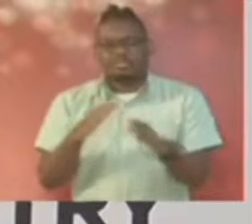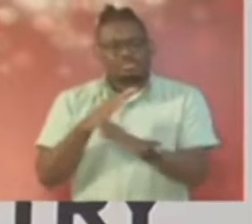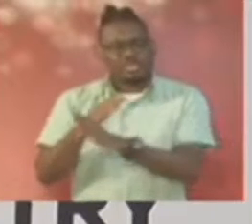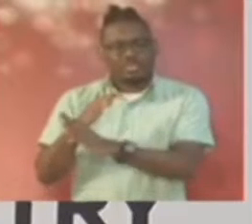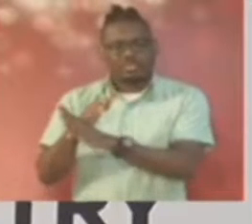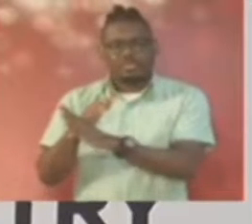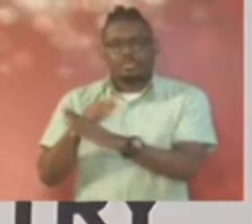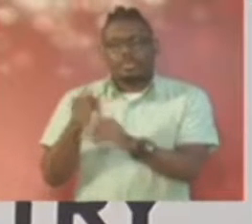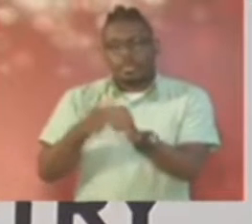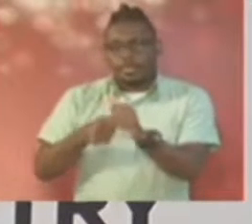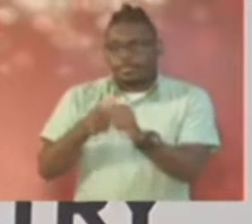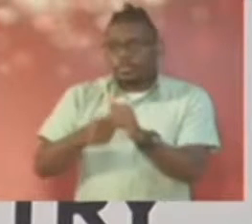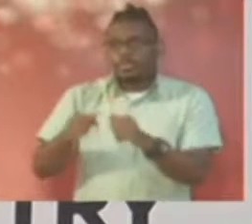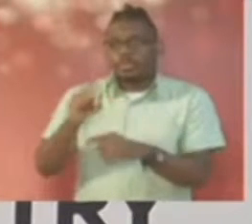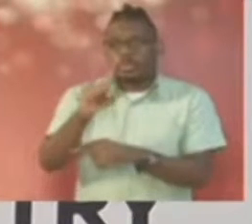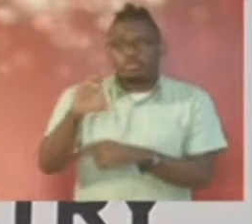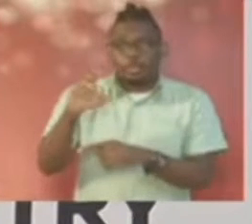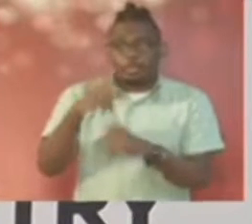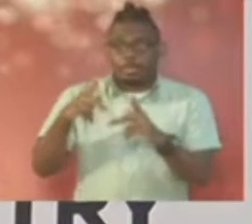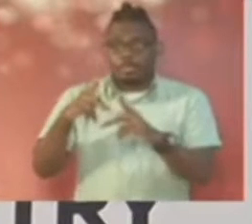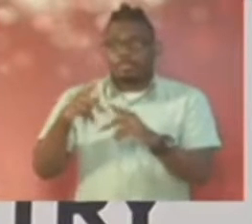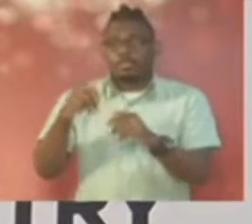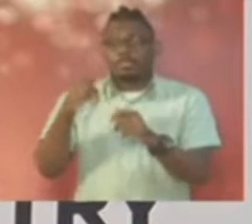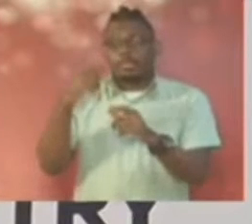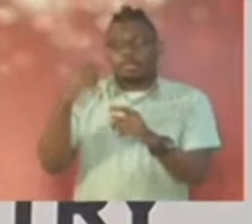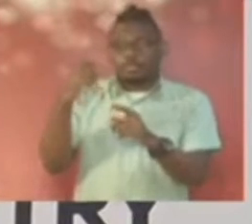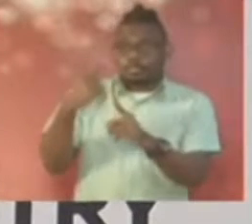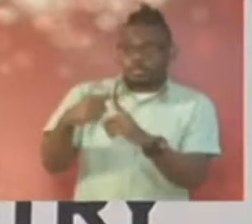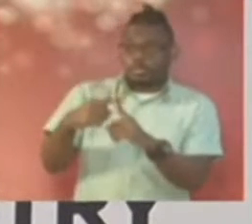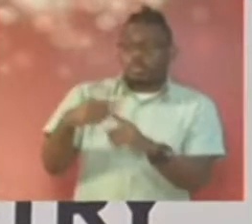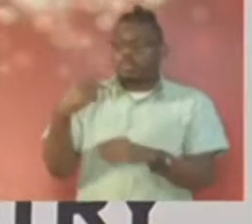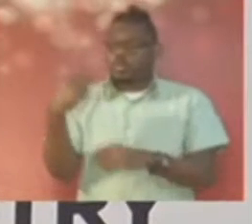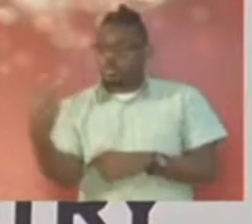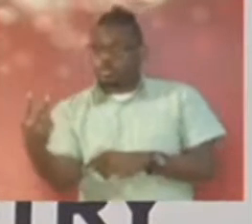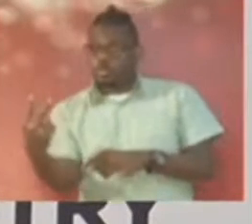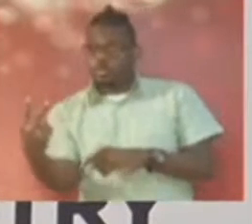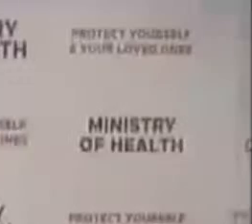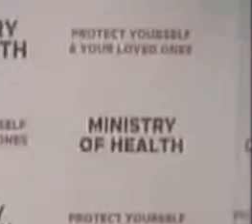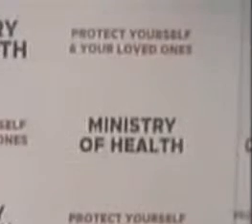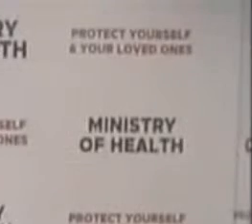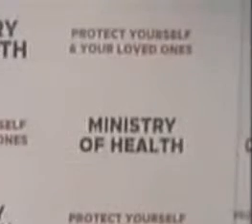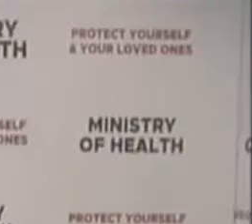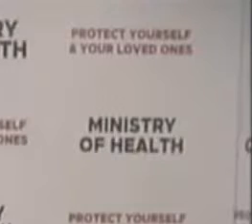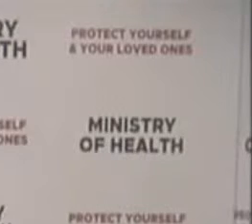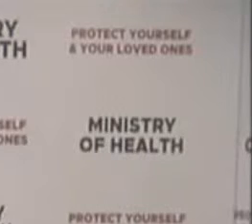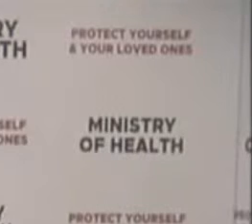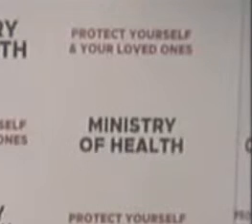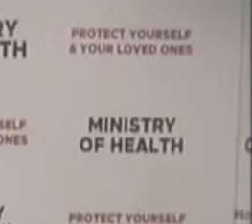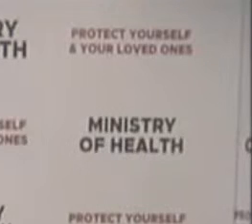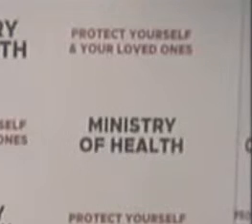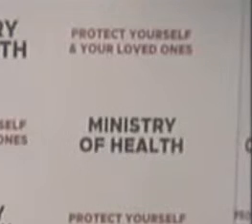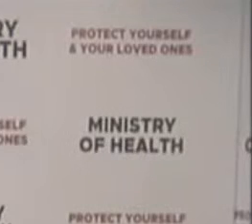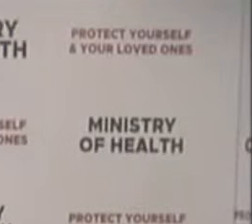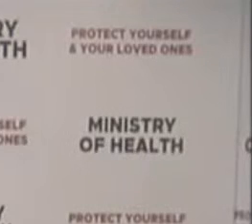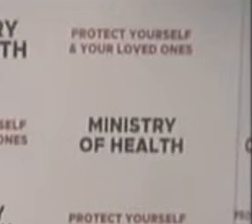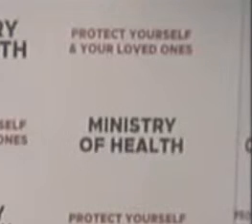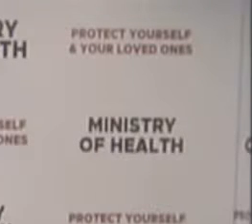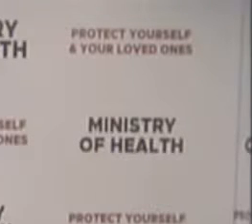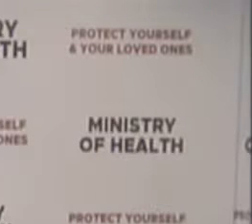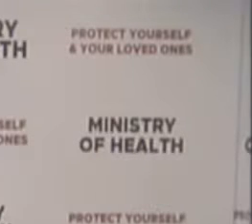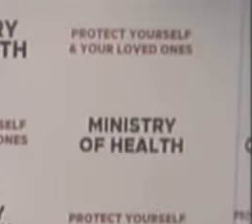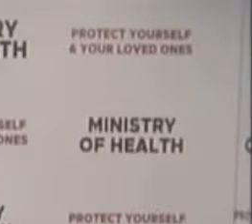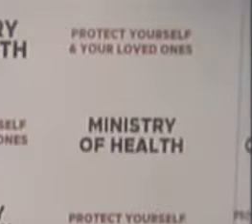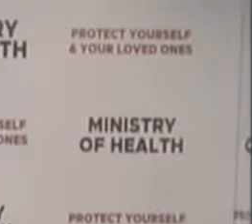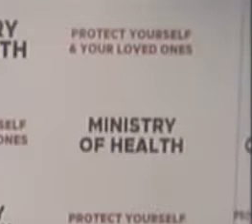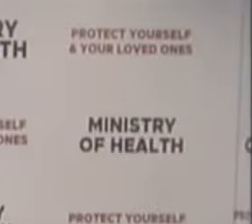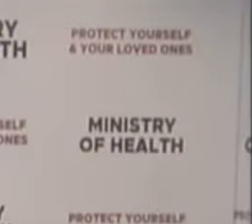we expect to see at least roughly 2 deaths occurring going forward. Thank you very much. And we go to Newsday next, please.